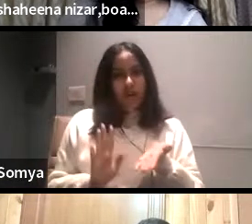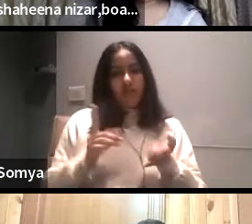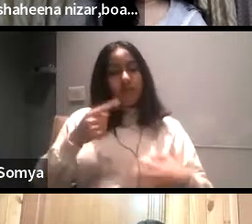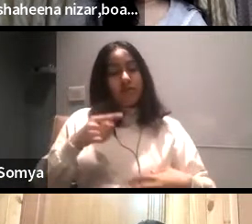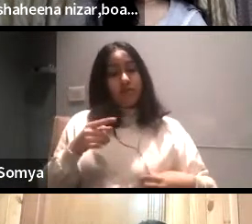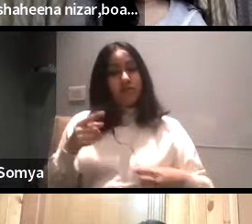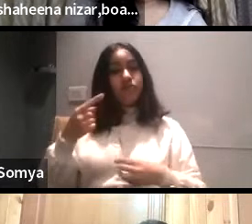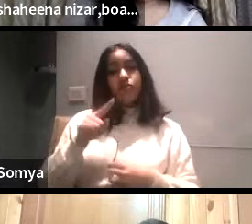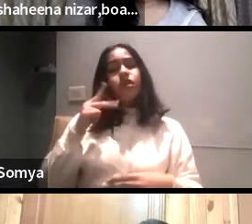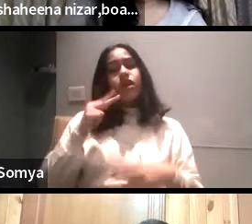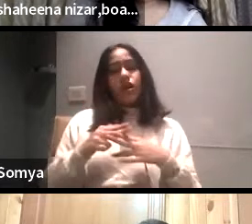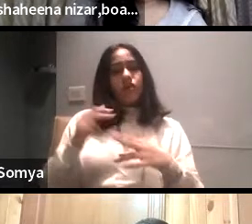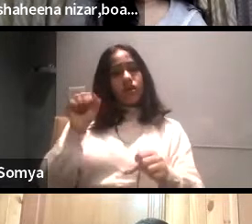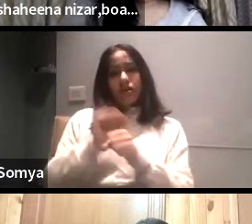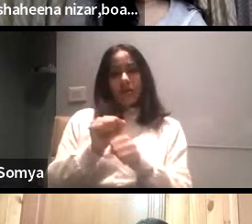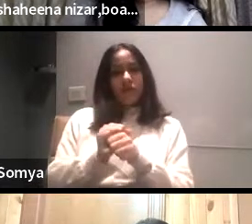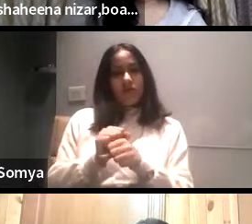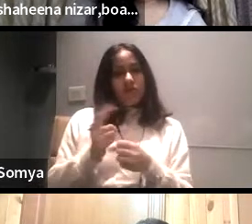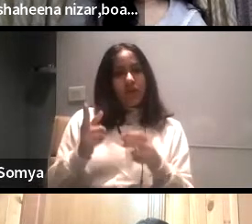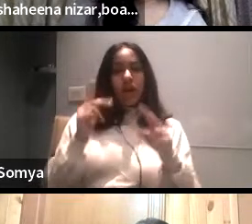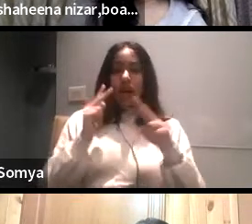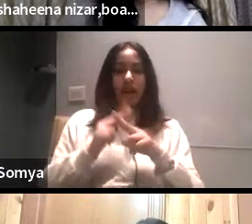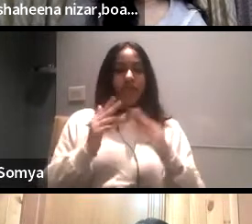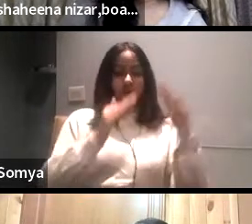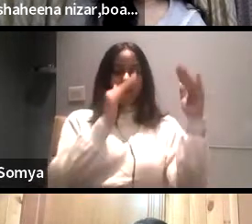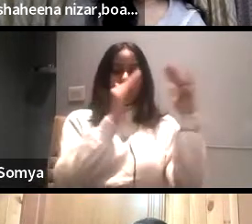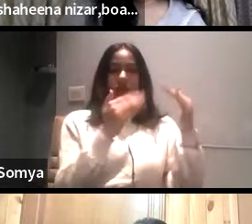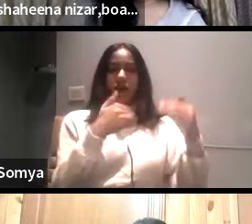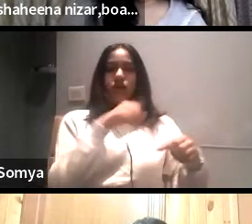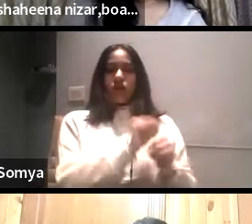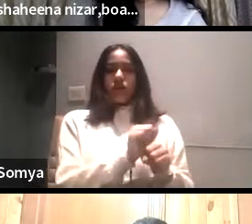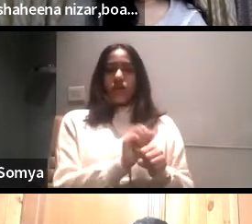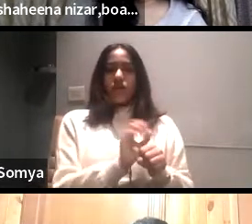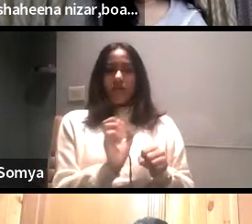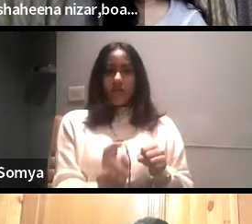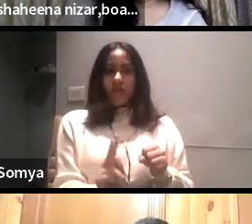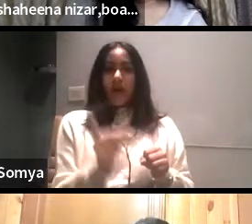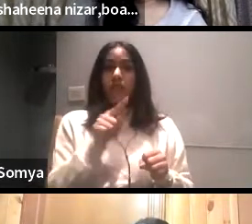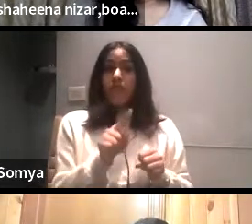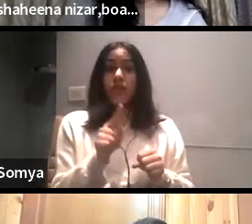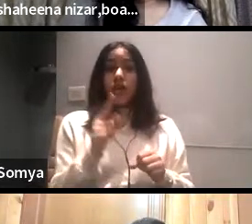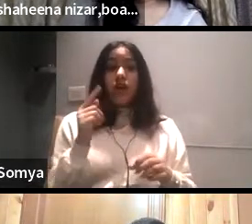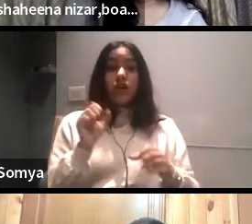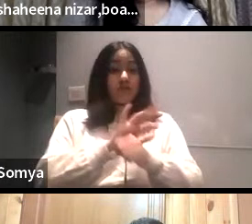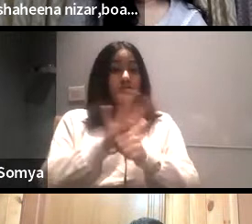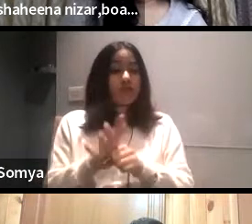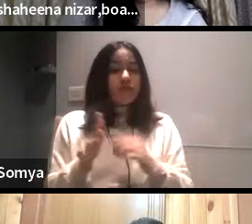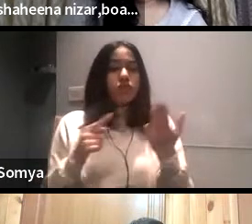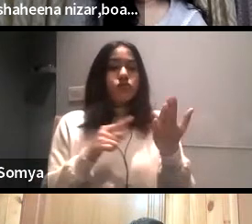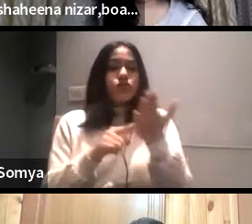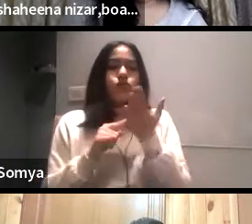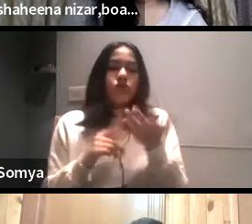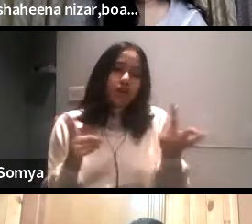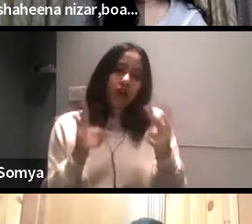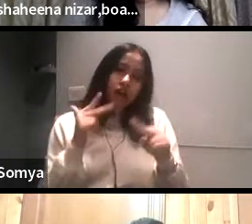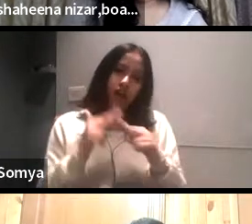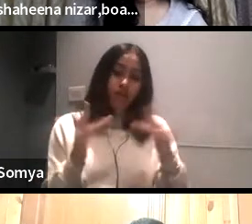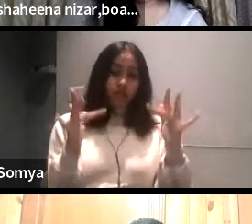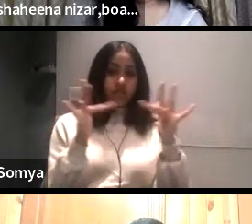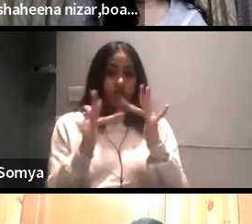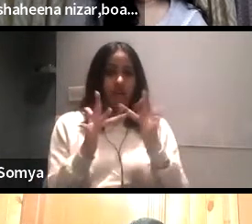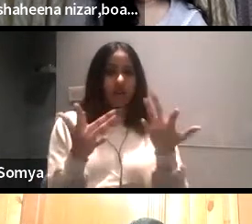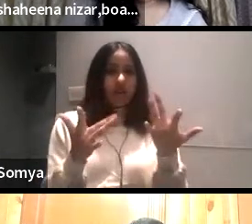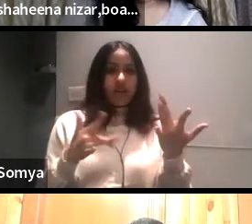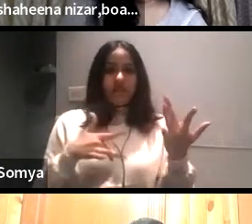are going to work from home, that's there. And the pandemic shows that the digital technology is